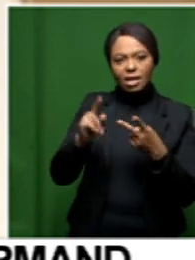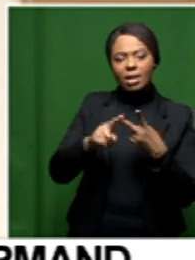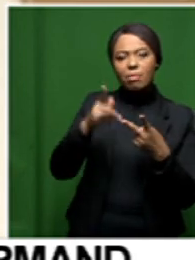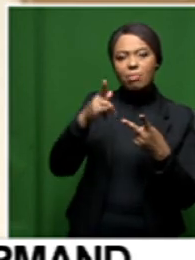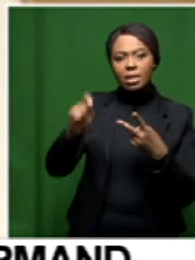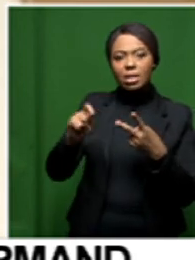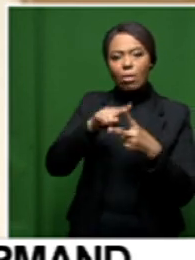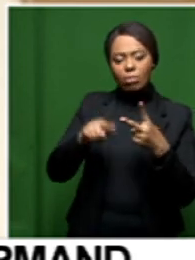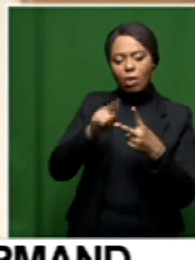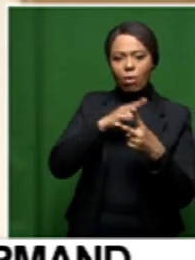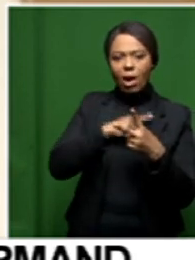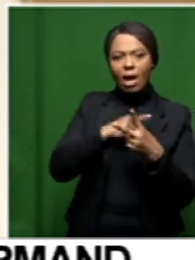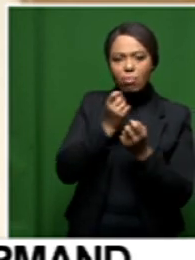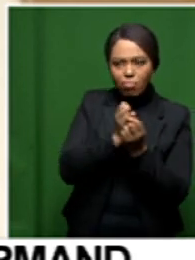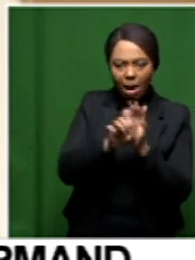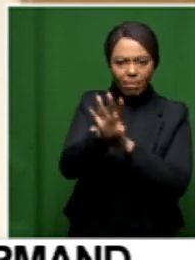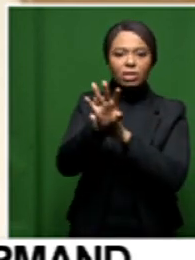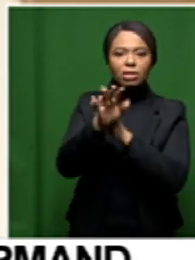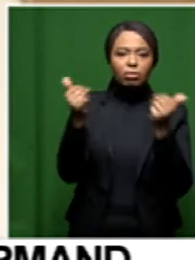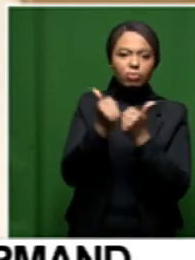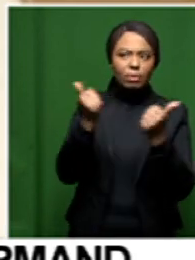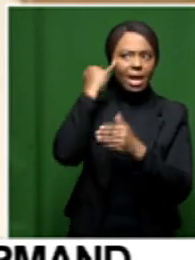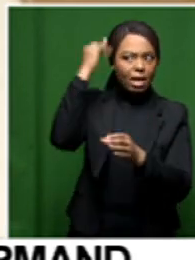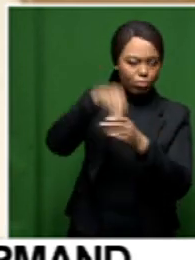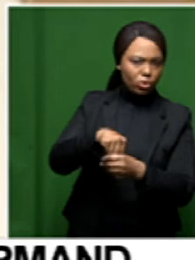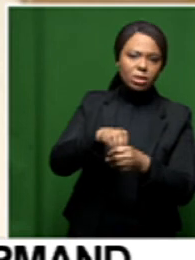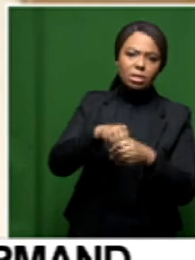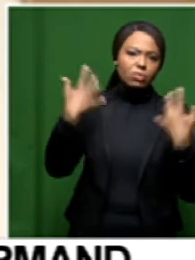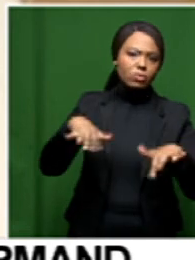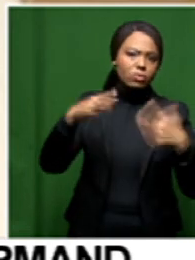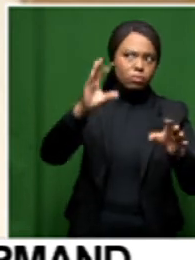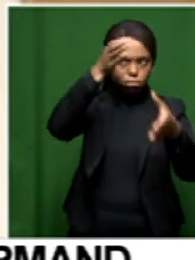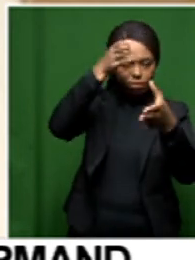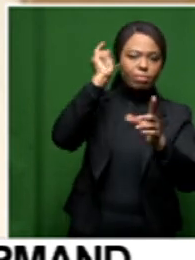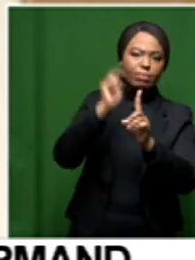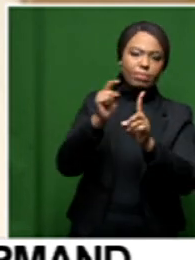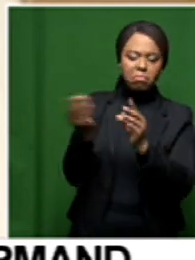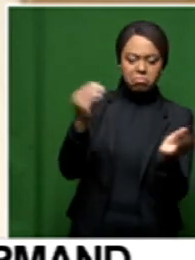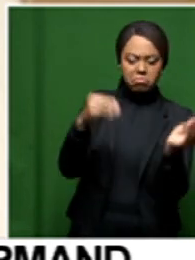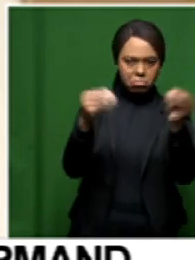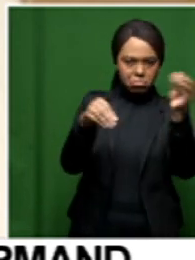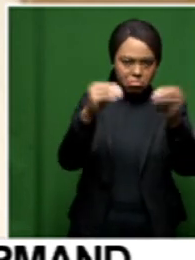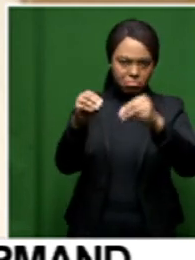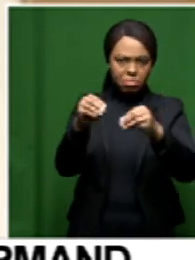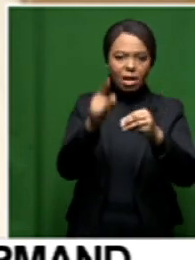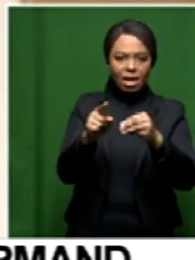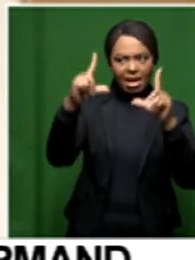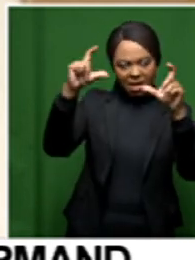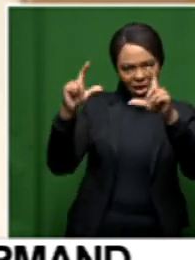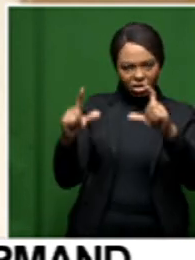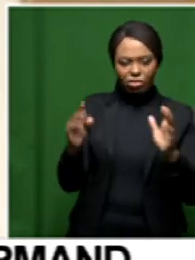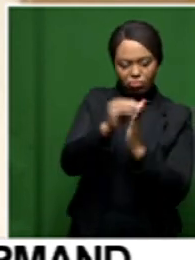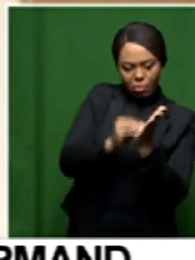had a massive input, and he actually broadened that pool of images, and we worked together to be able to create something